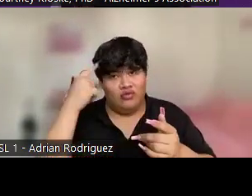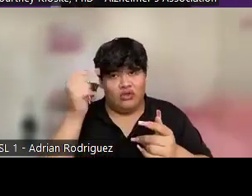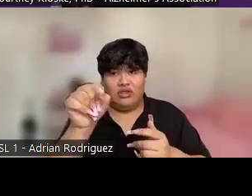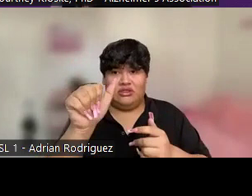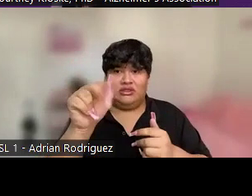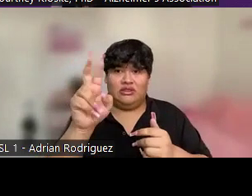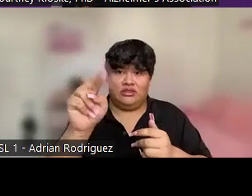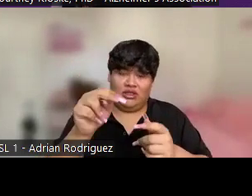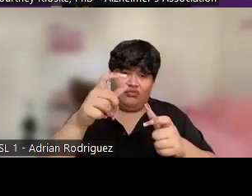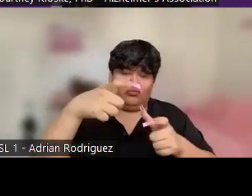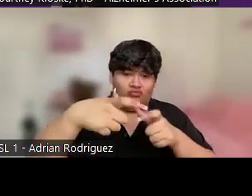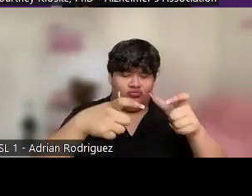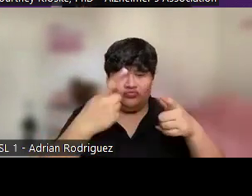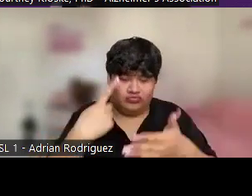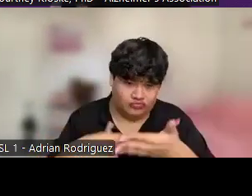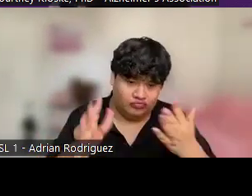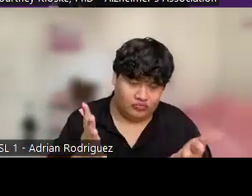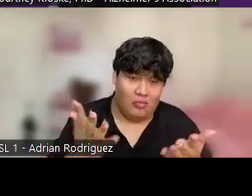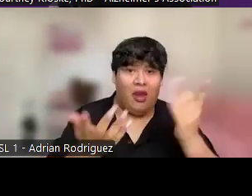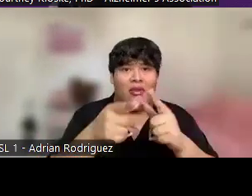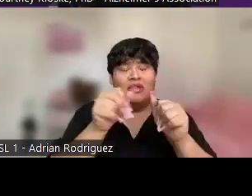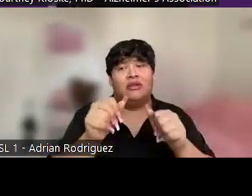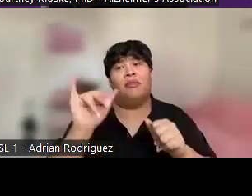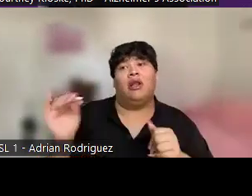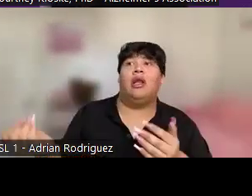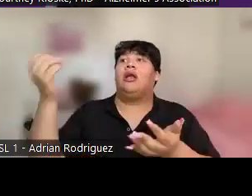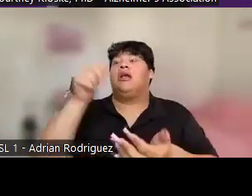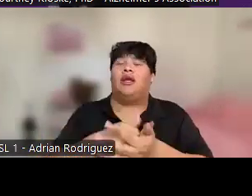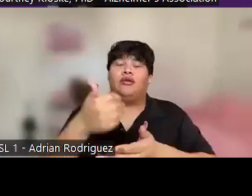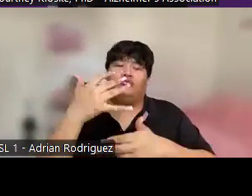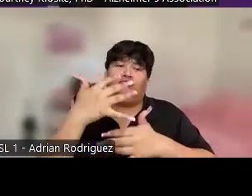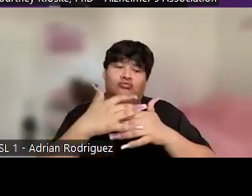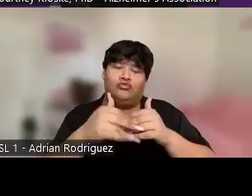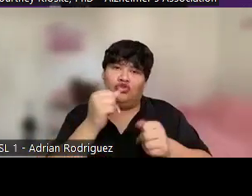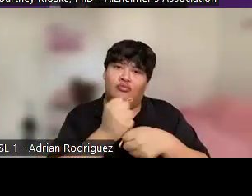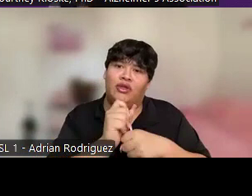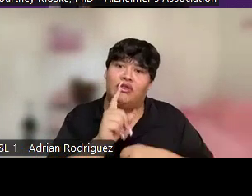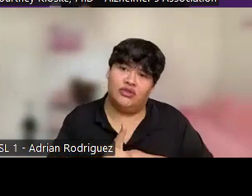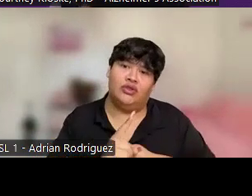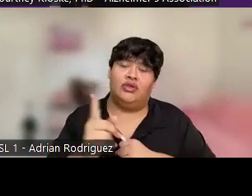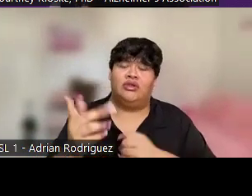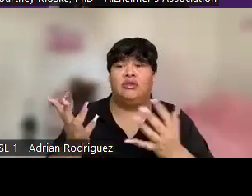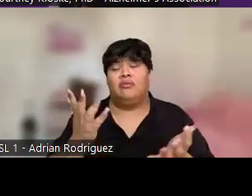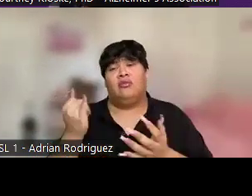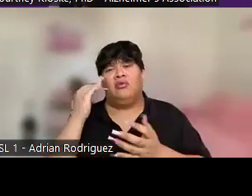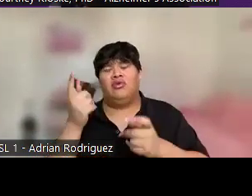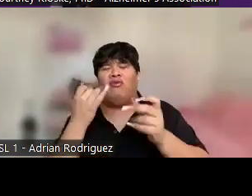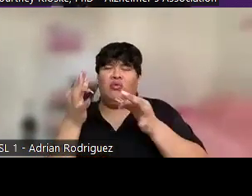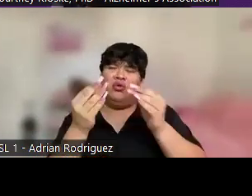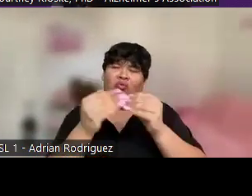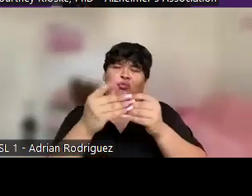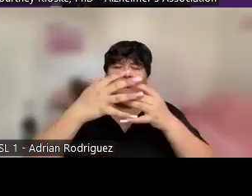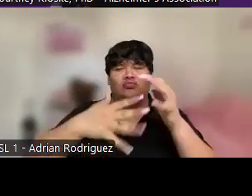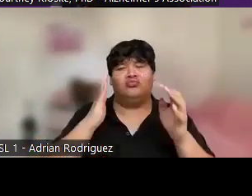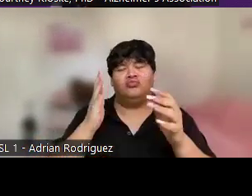used additionally here as well? But that's just a little bit on some of these clinical practice guidelines. And if you want to learn more, I can put some links into